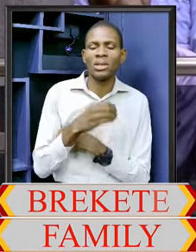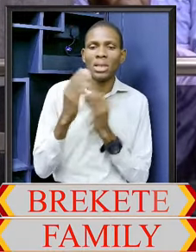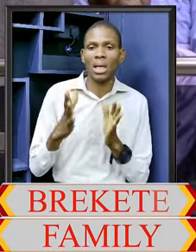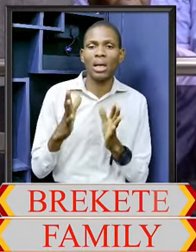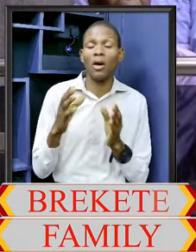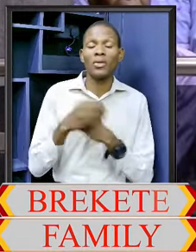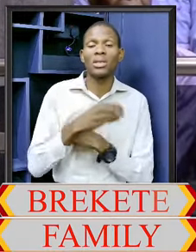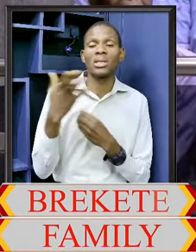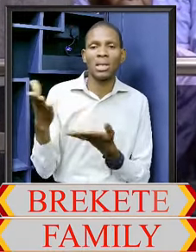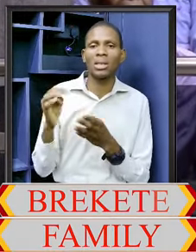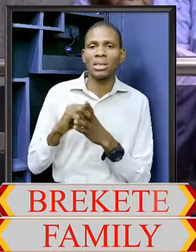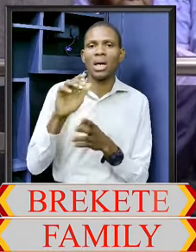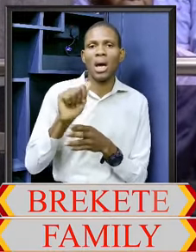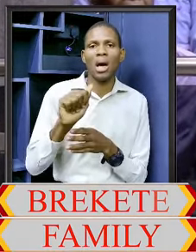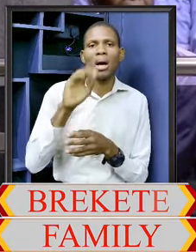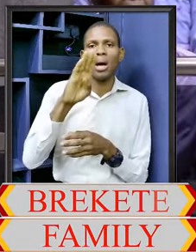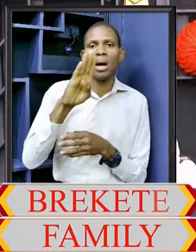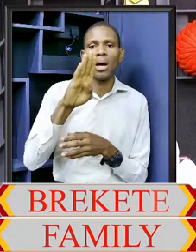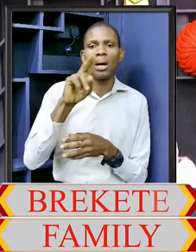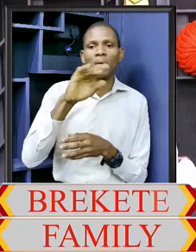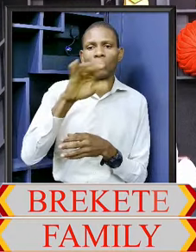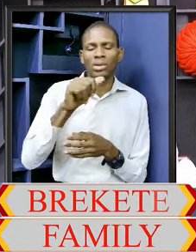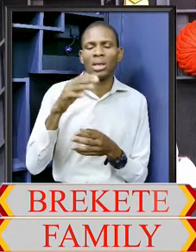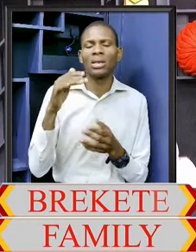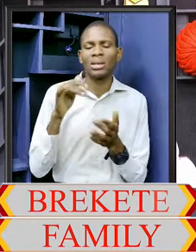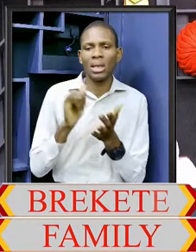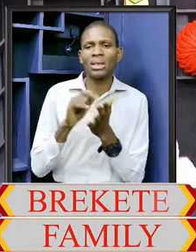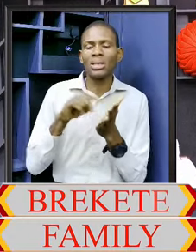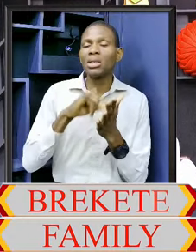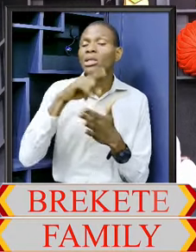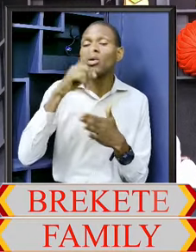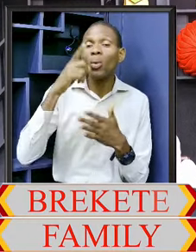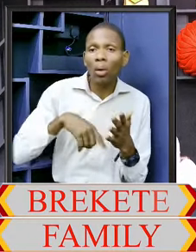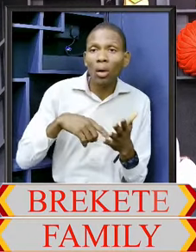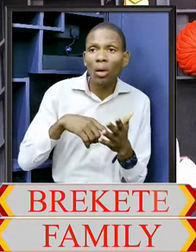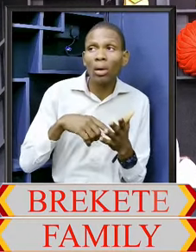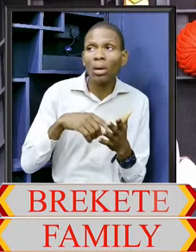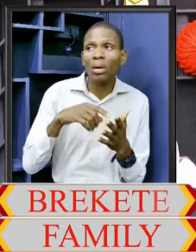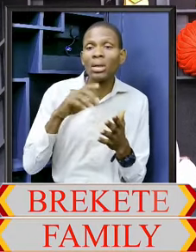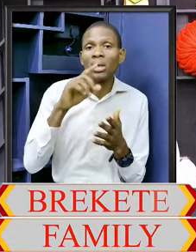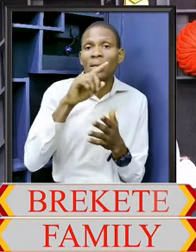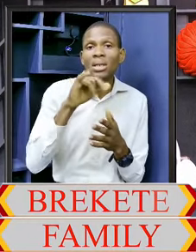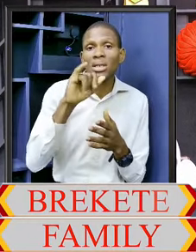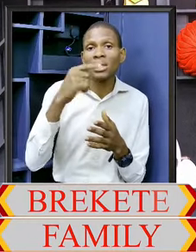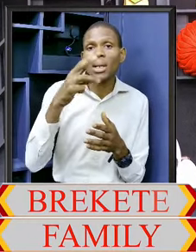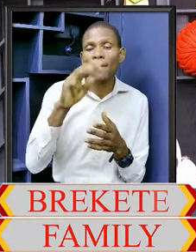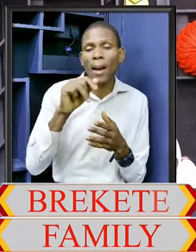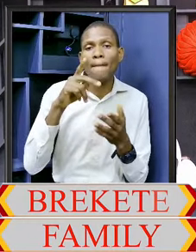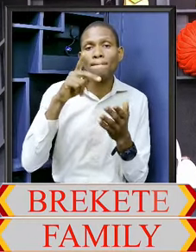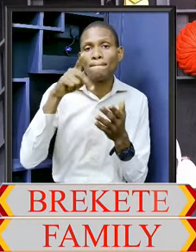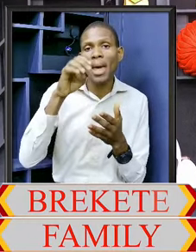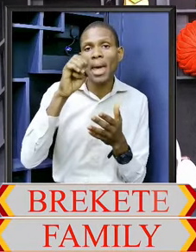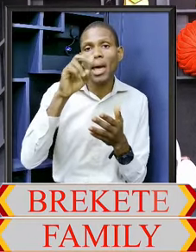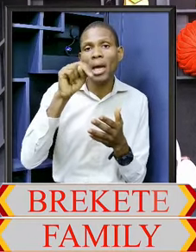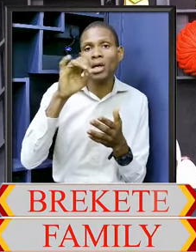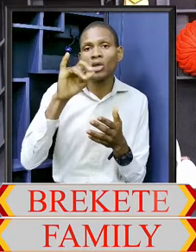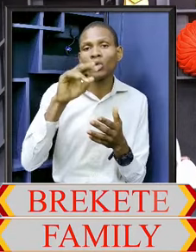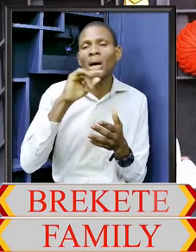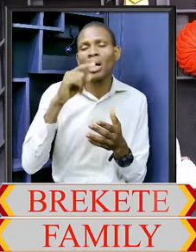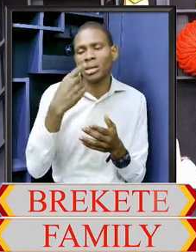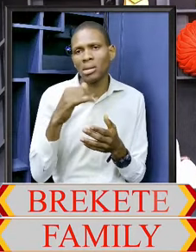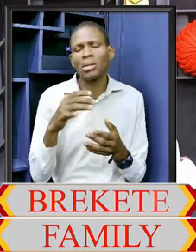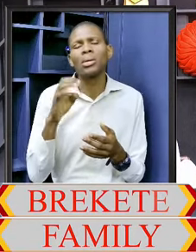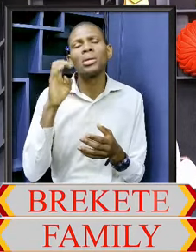Abuja and told him that this is what the Sigma Pension are saying. So